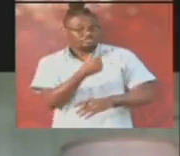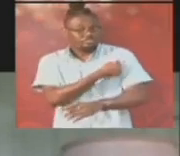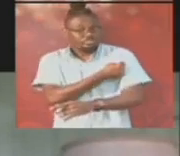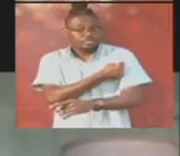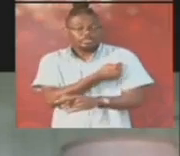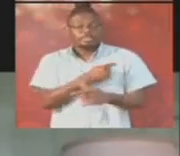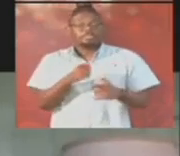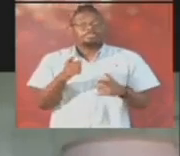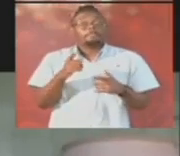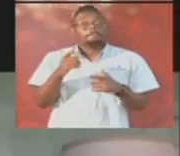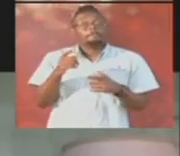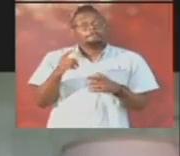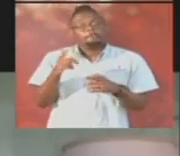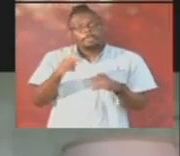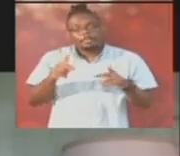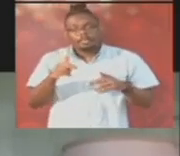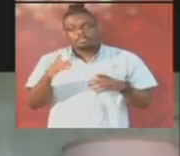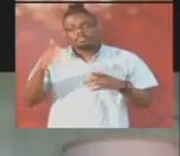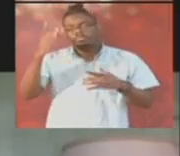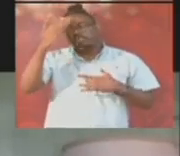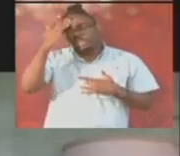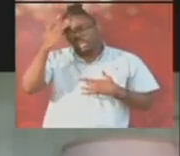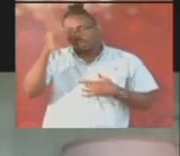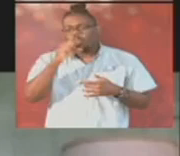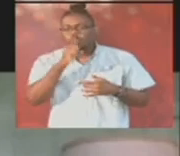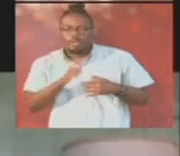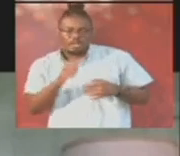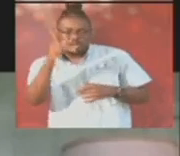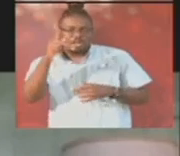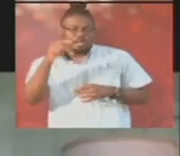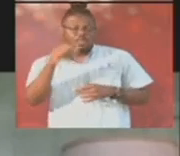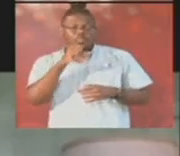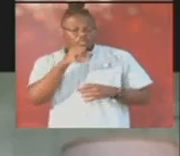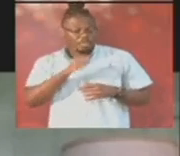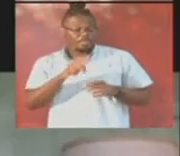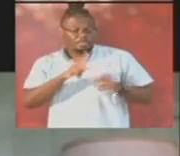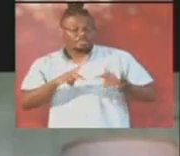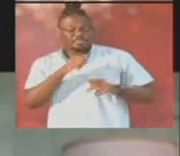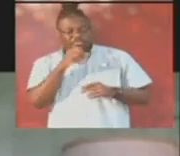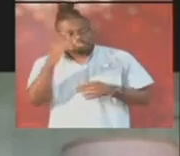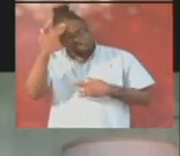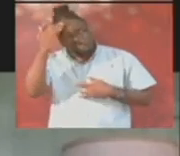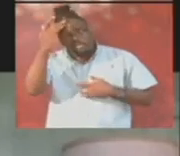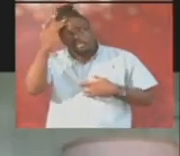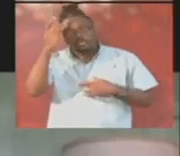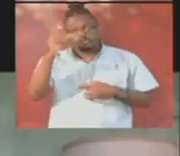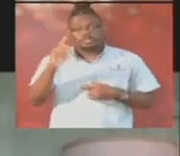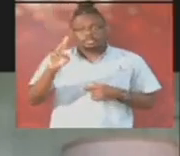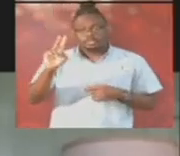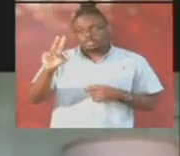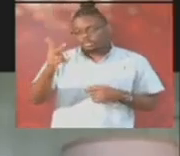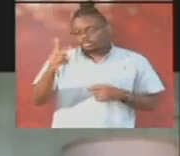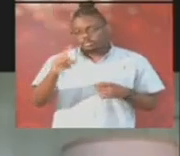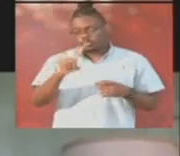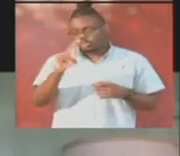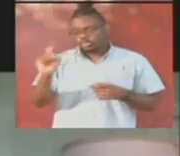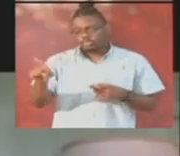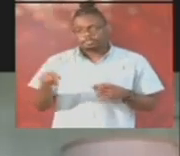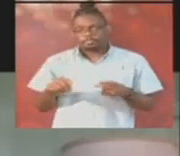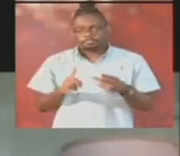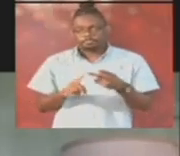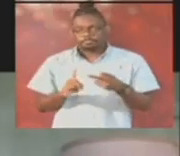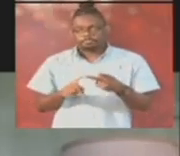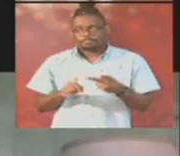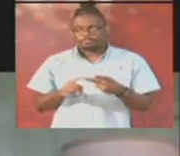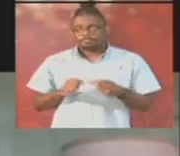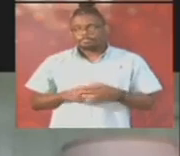the comorbidities, the elderly, all those persons. And my second question is to you, Minister Dyal Singh. Could